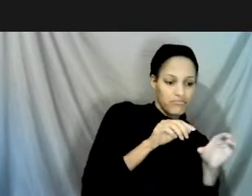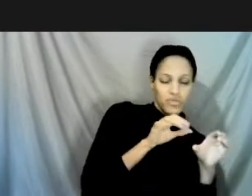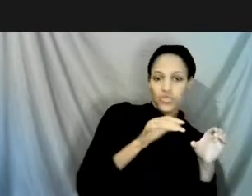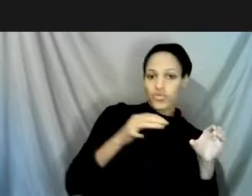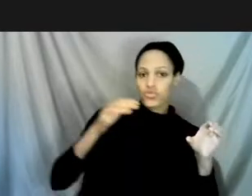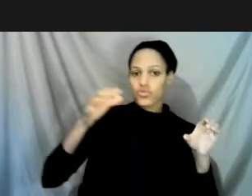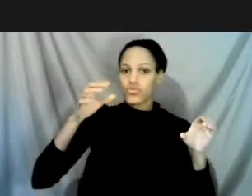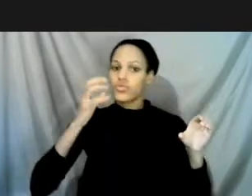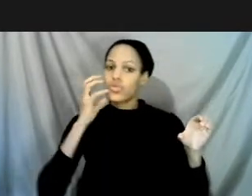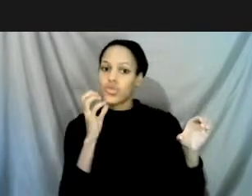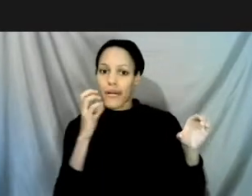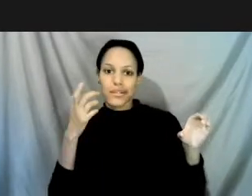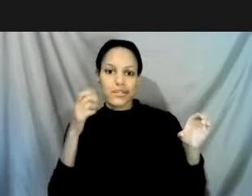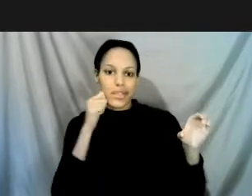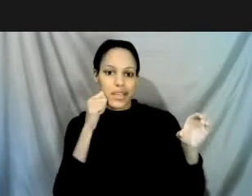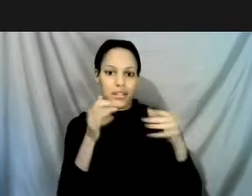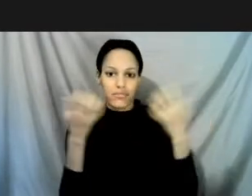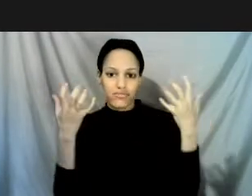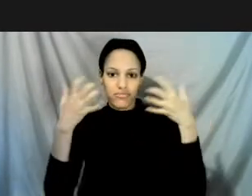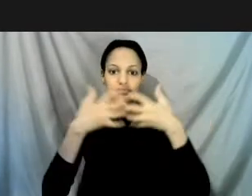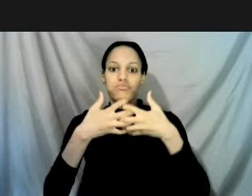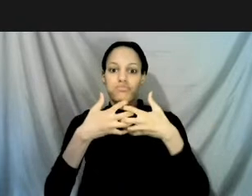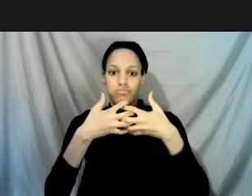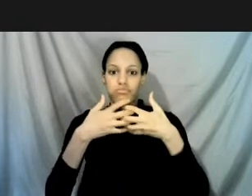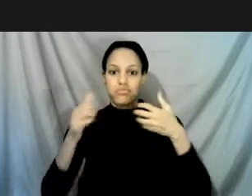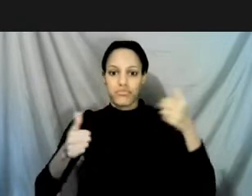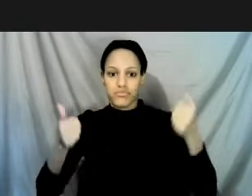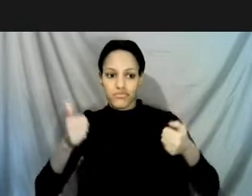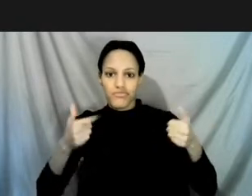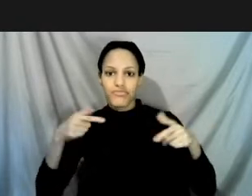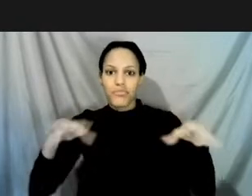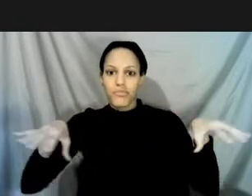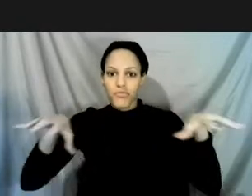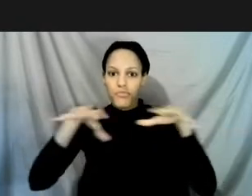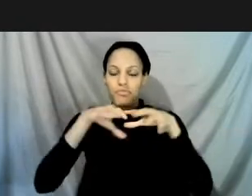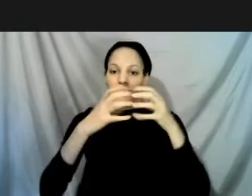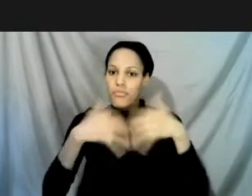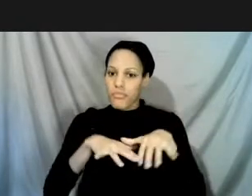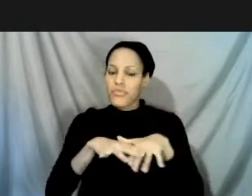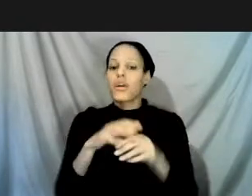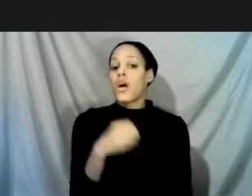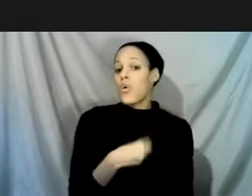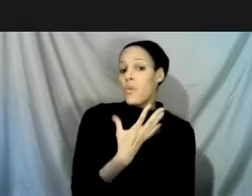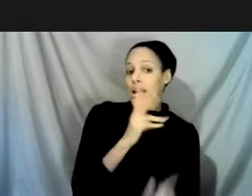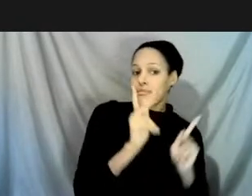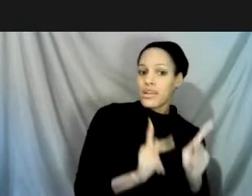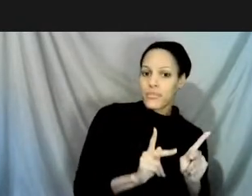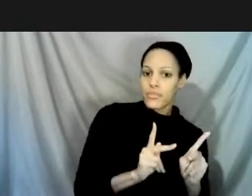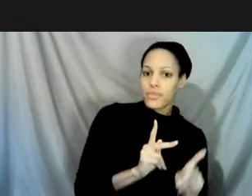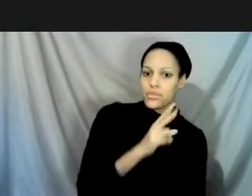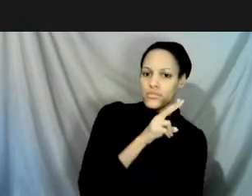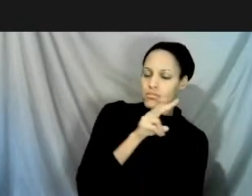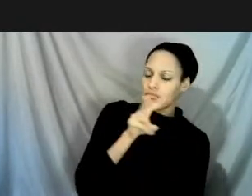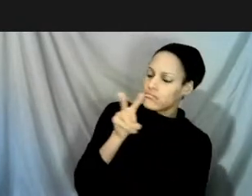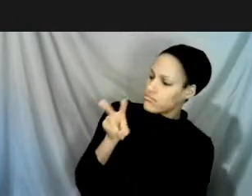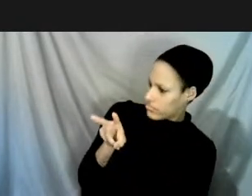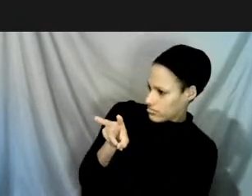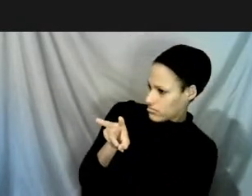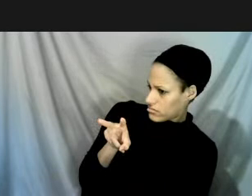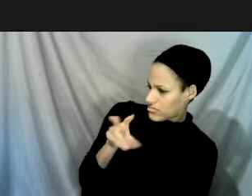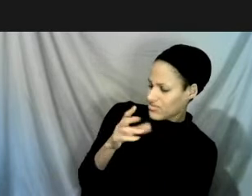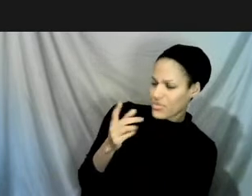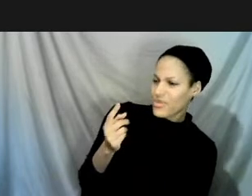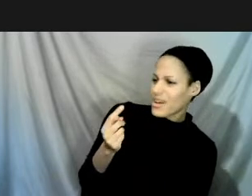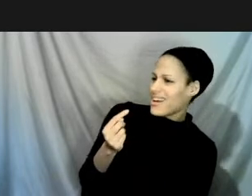grandchildren, and white people, not black people, white people are looking at her like she